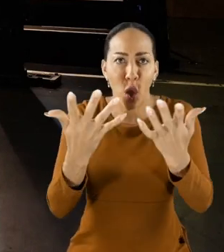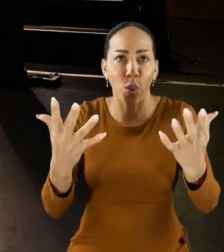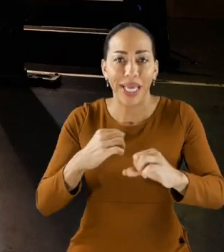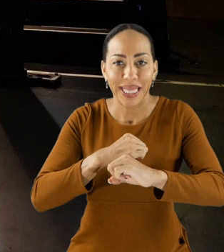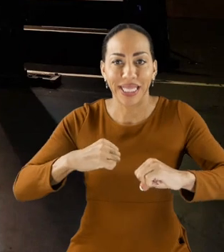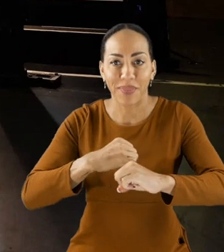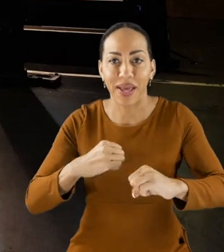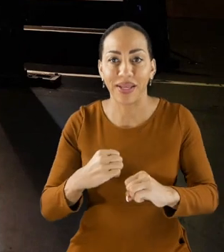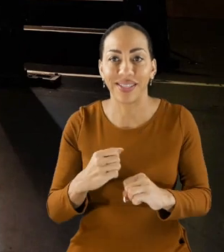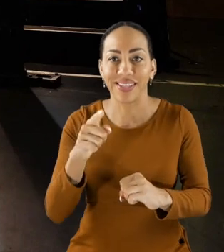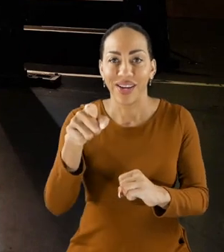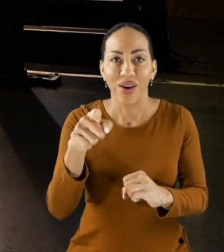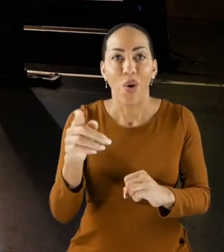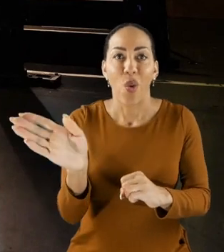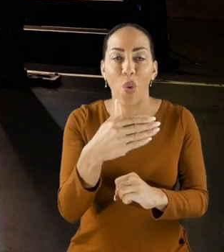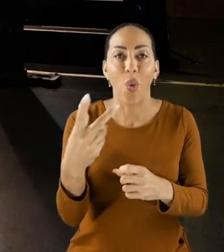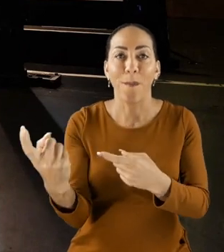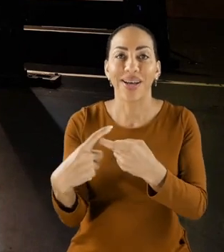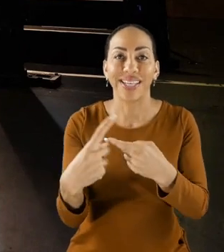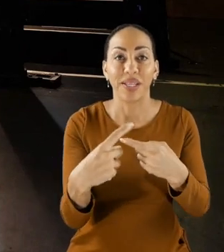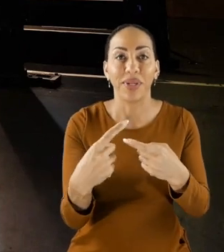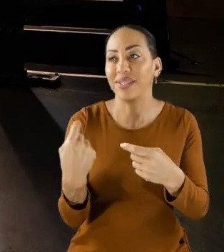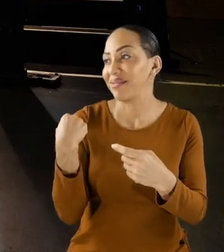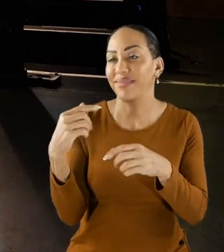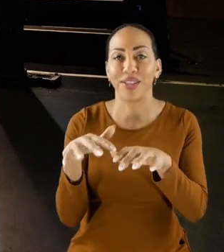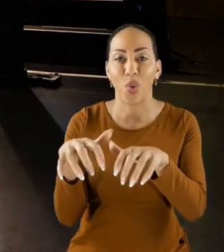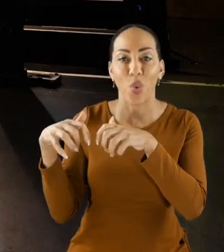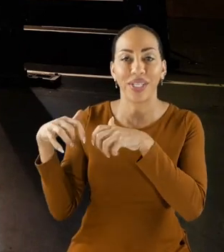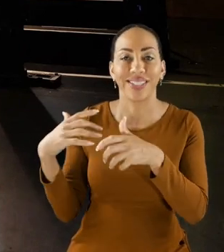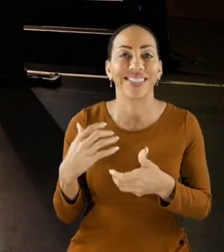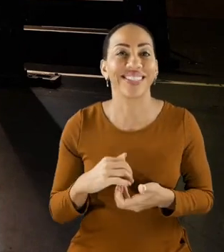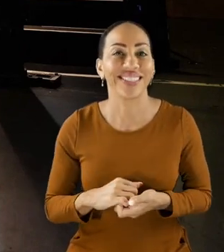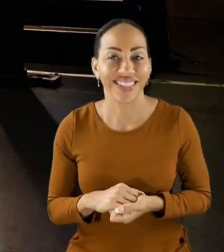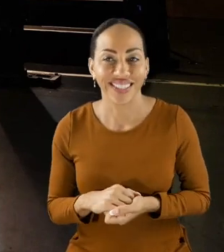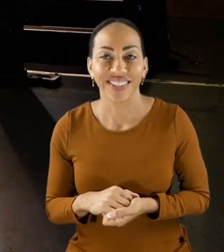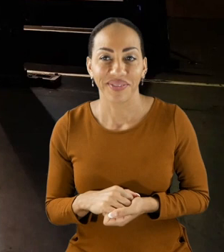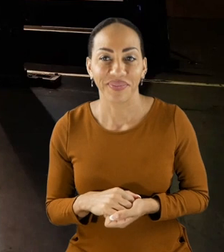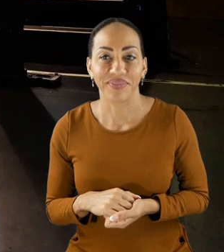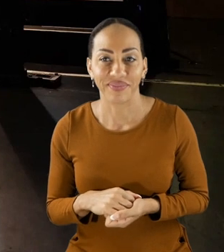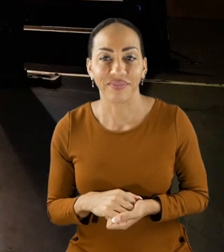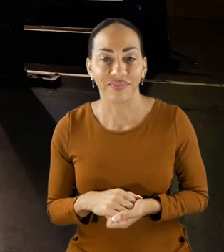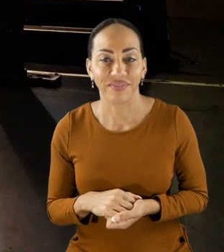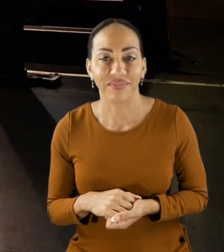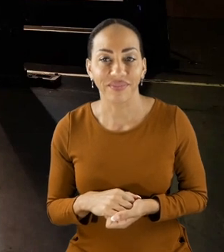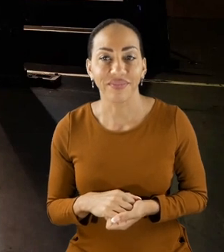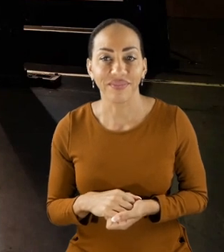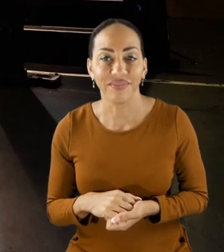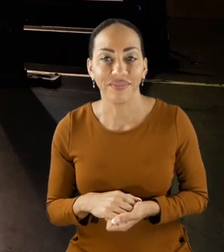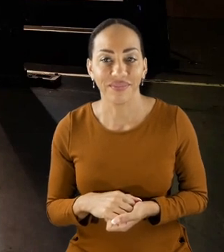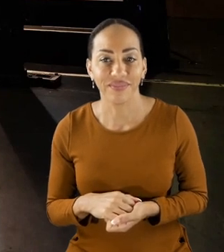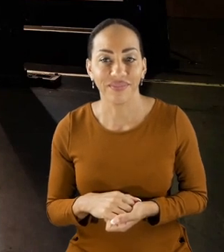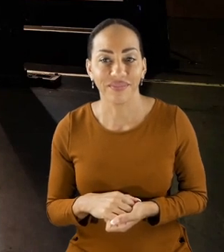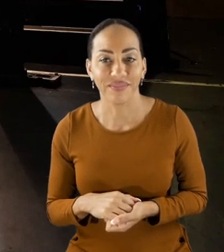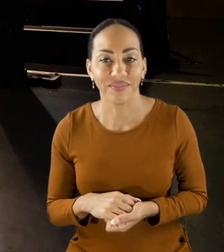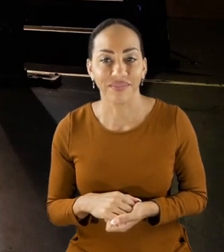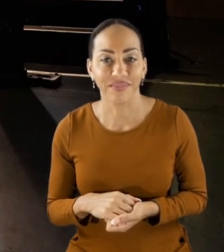here. This is a photograph to show the space. I put you in the audience. I put you all behind me, I guess, in this situation. But